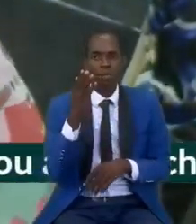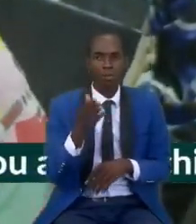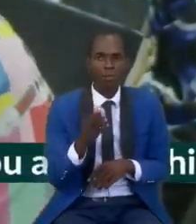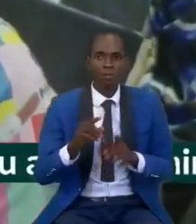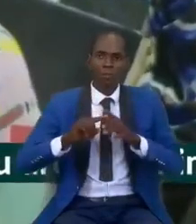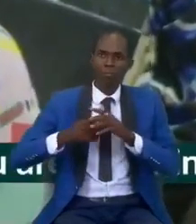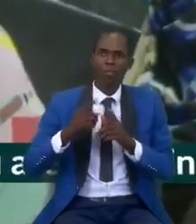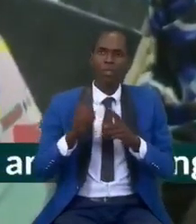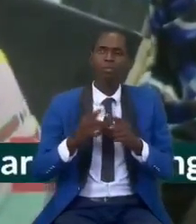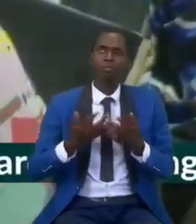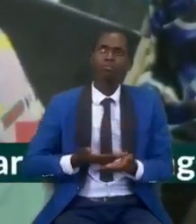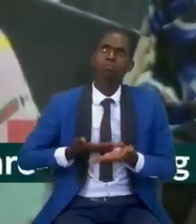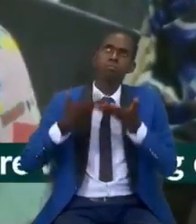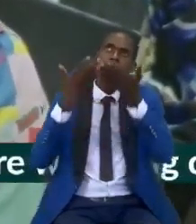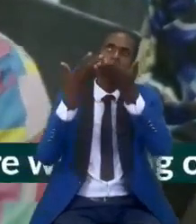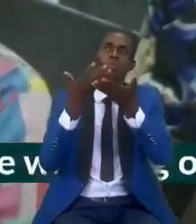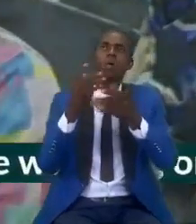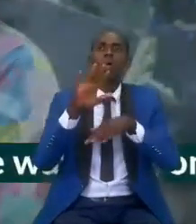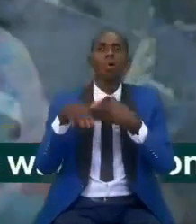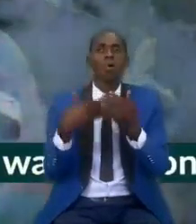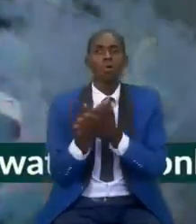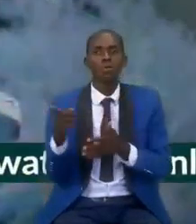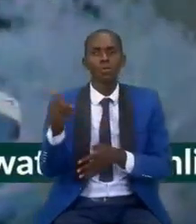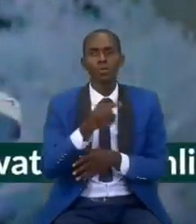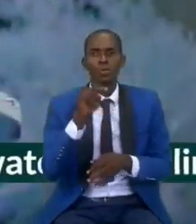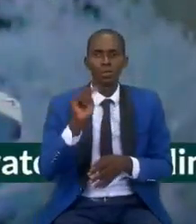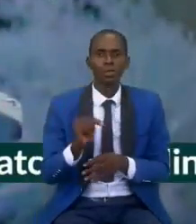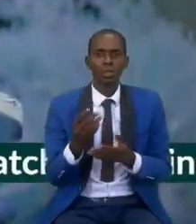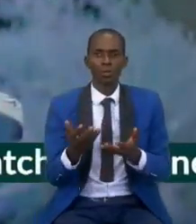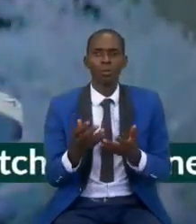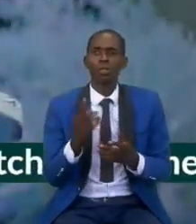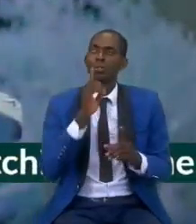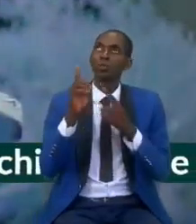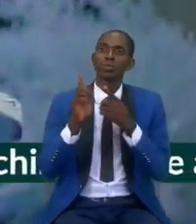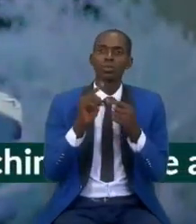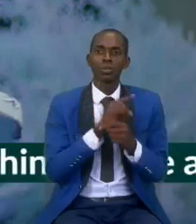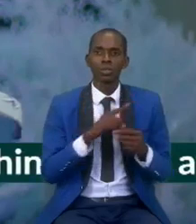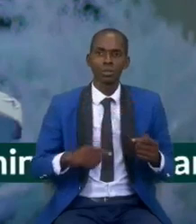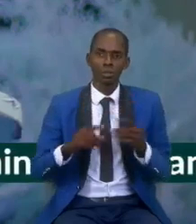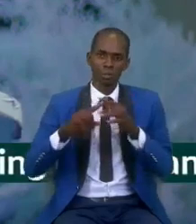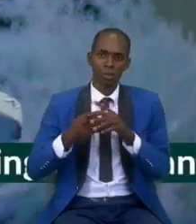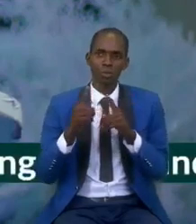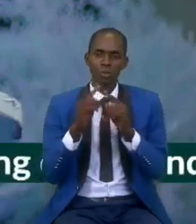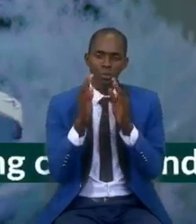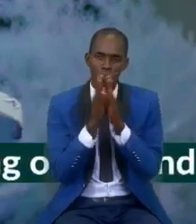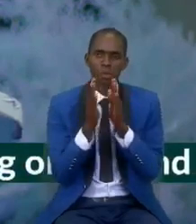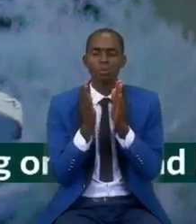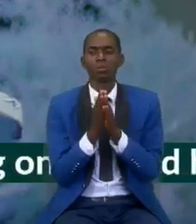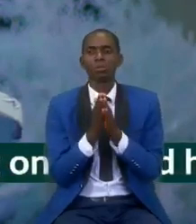Okay, you finished over there. Wave your hand at me if you are finished.